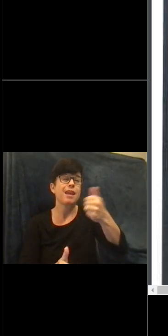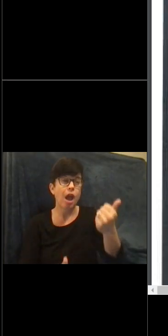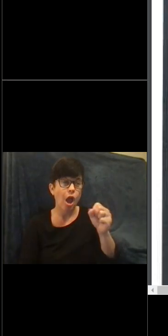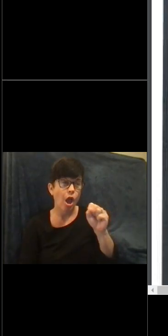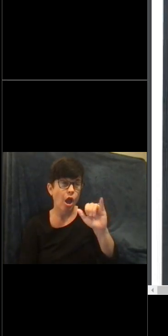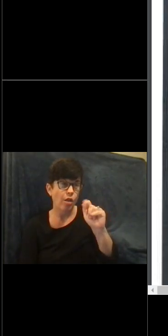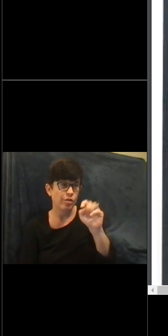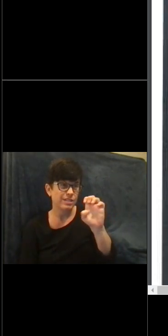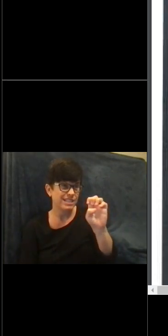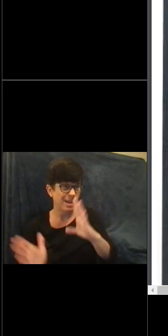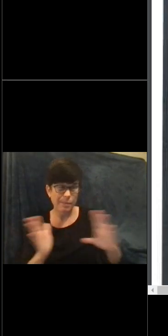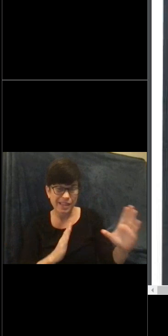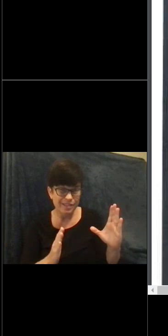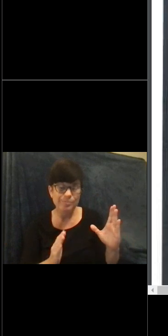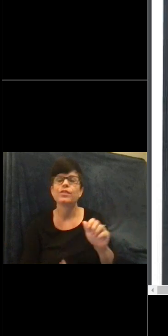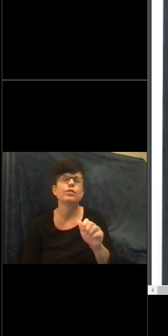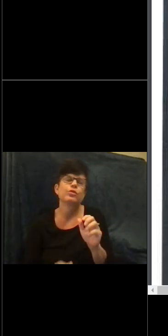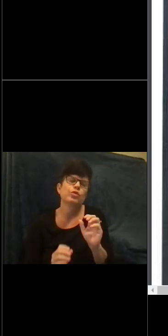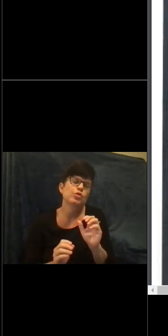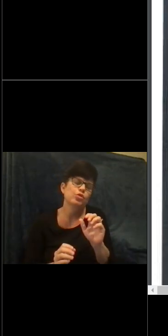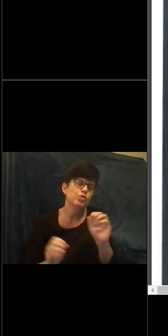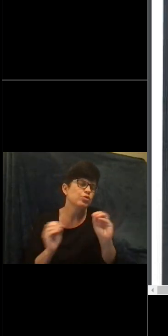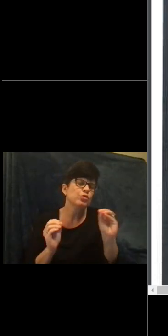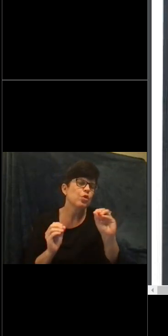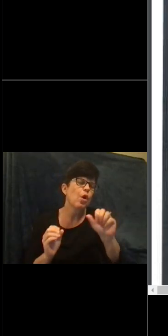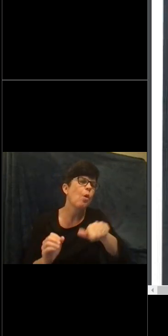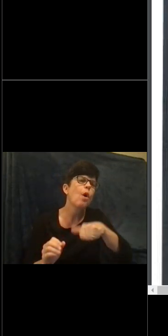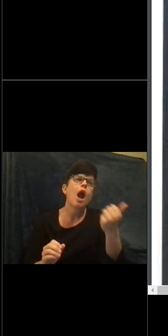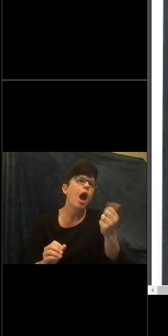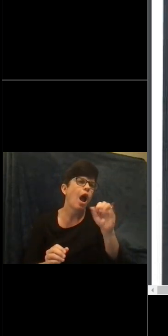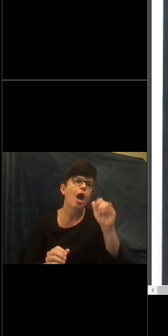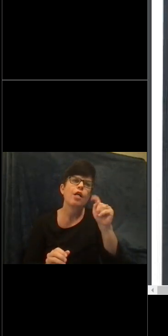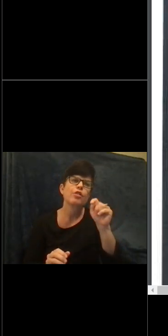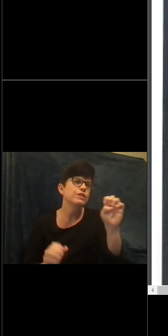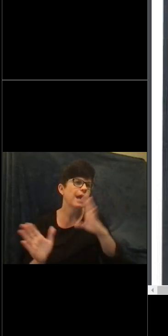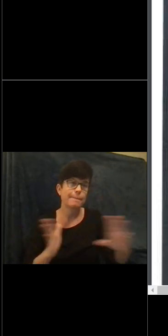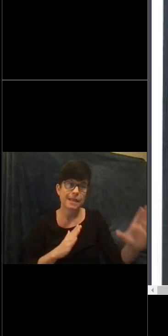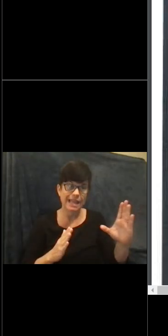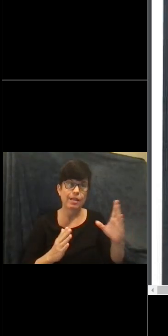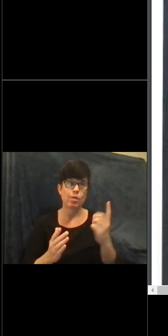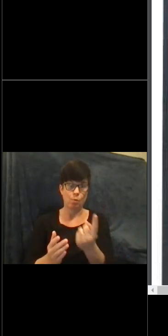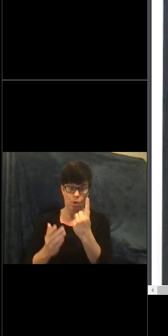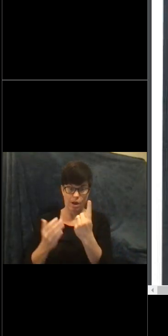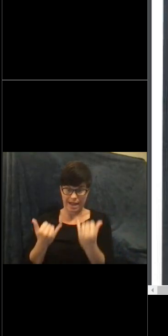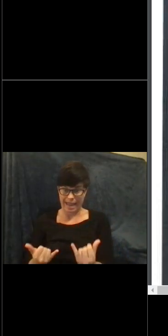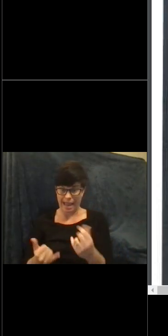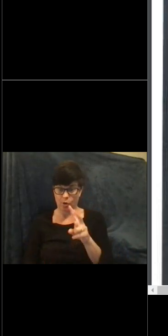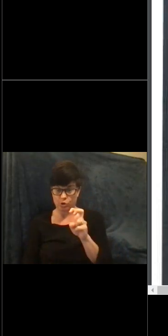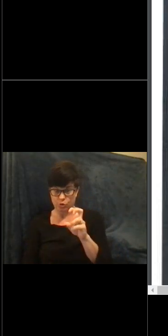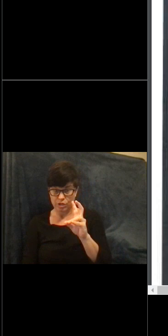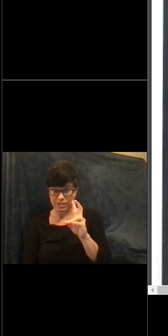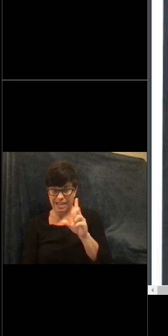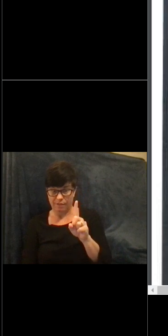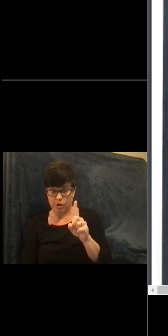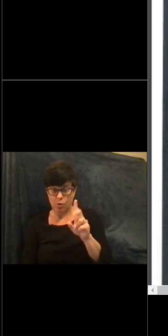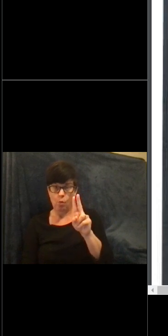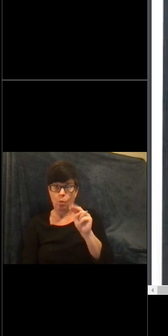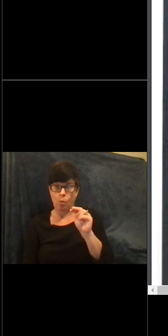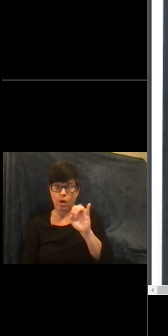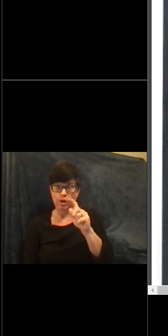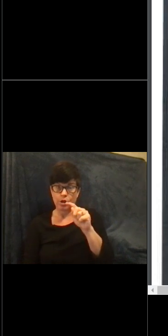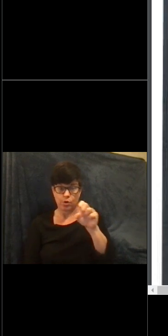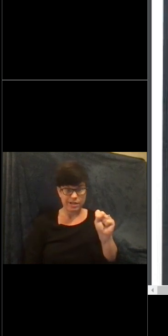site plan. The site plan is presented before us that has 271 units. What's concerning is that this is up for commission